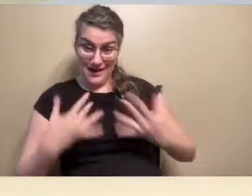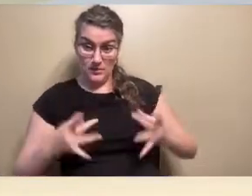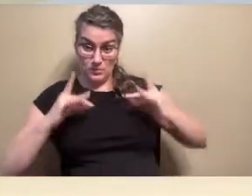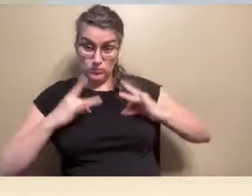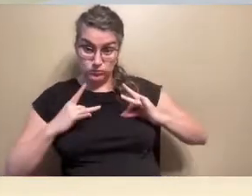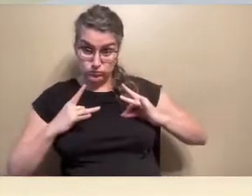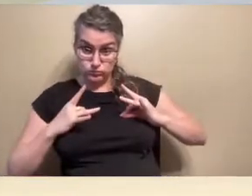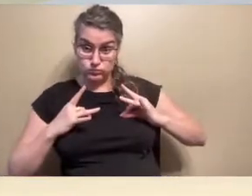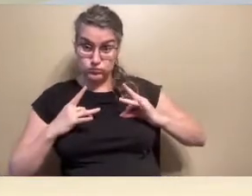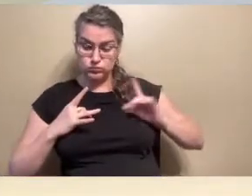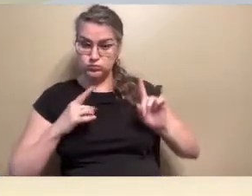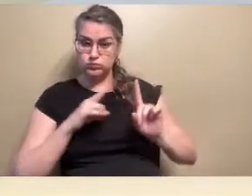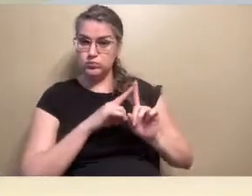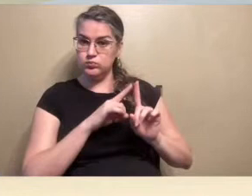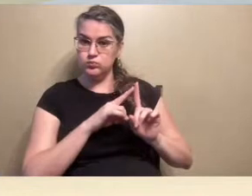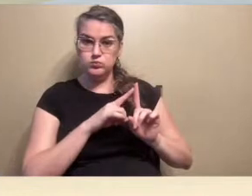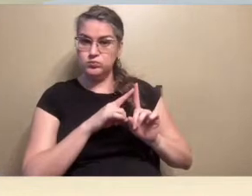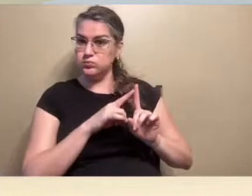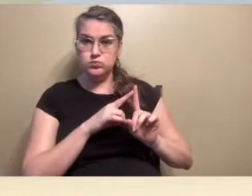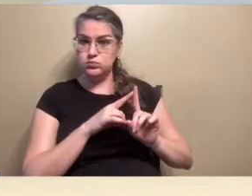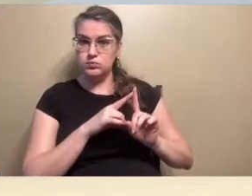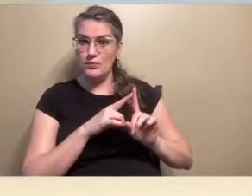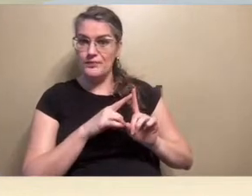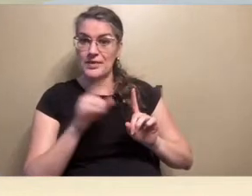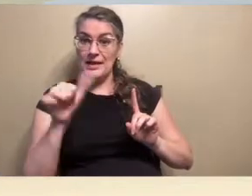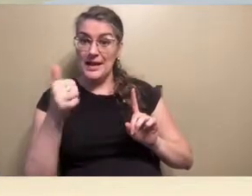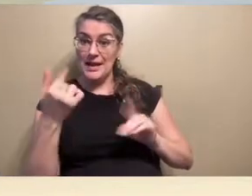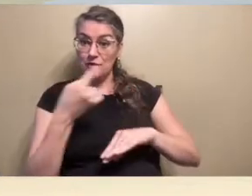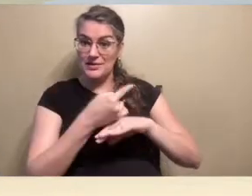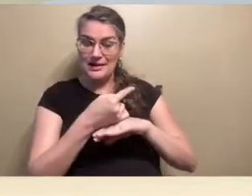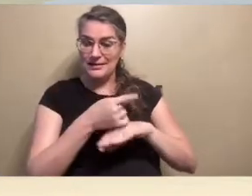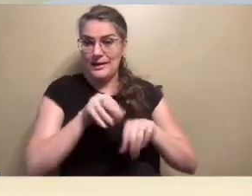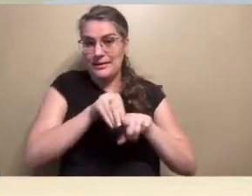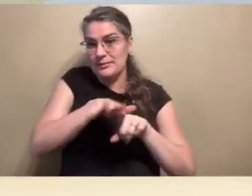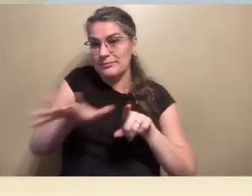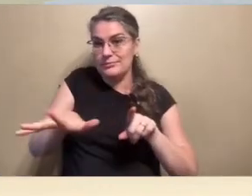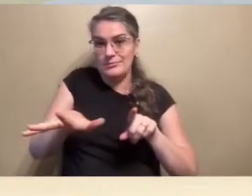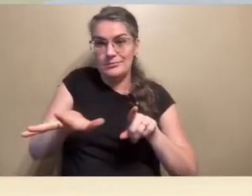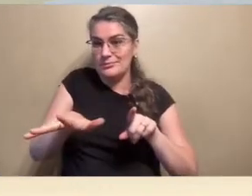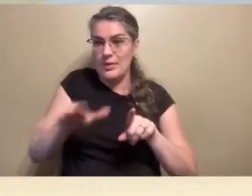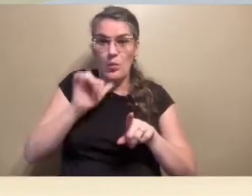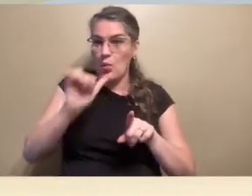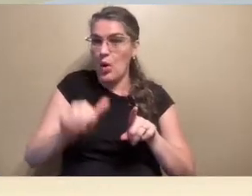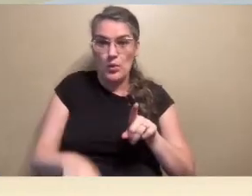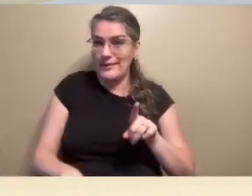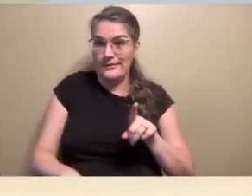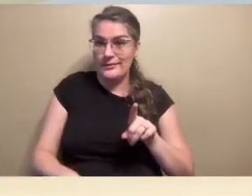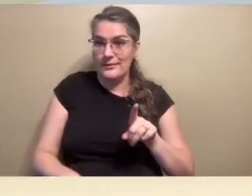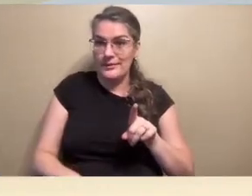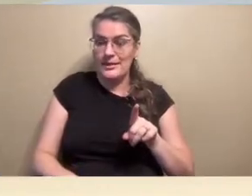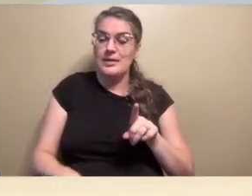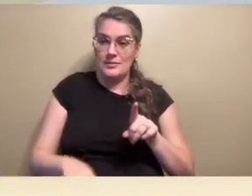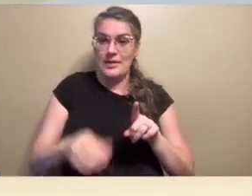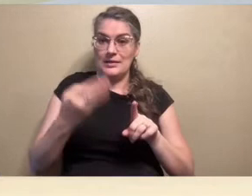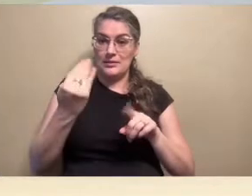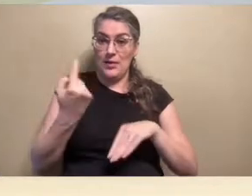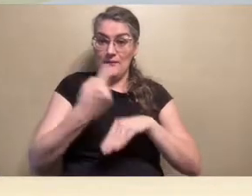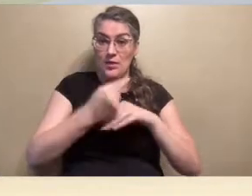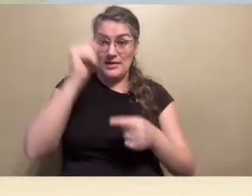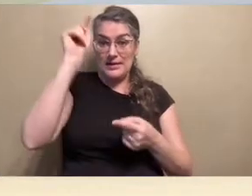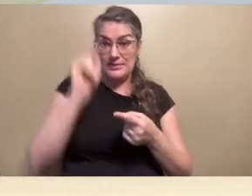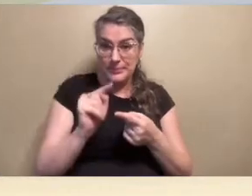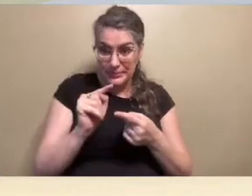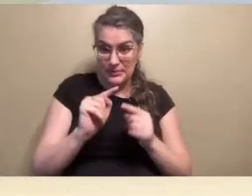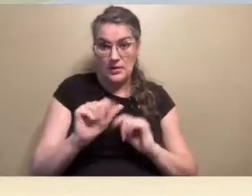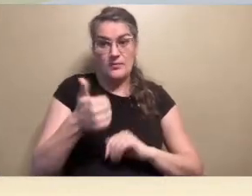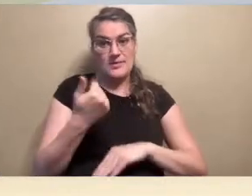you won't transmit the virus after 10 days. So that's why there's slightly shortening. It's still very important that the case isolates for the 10